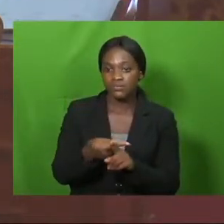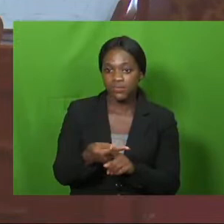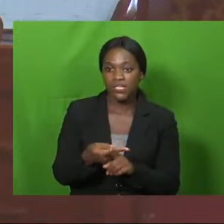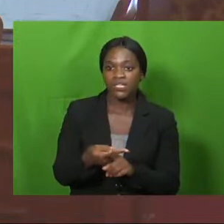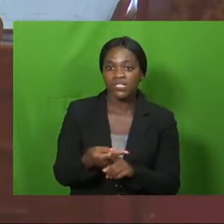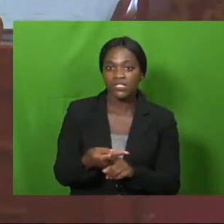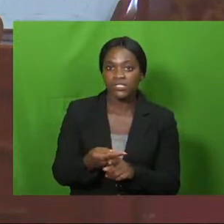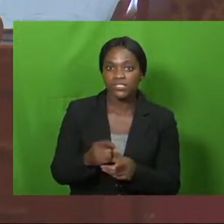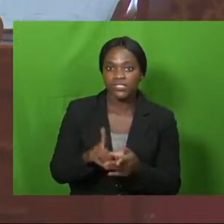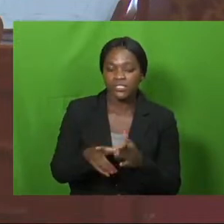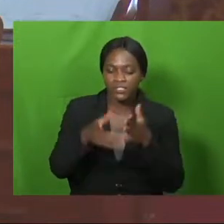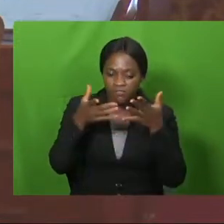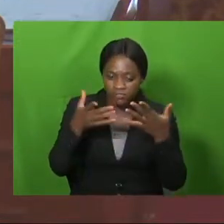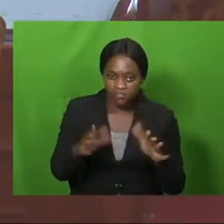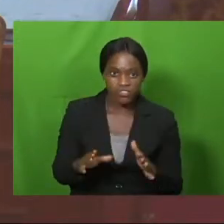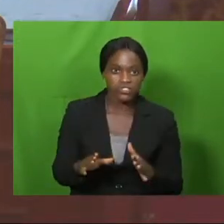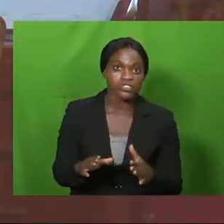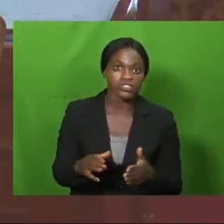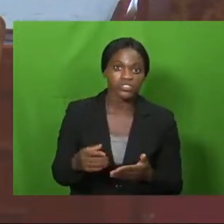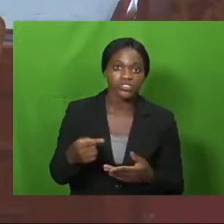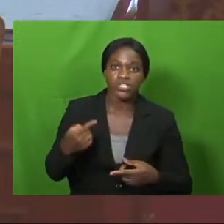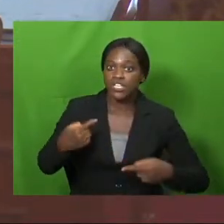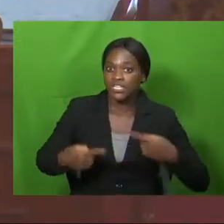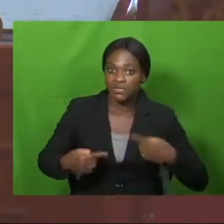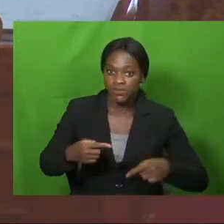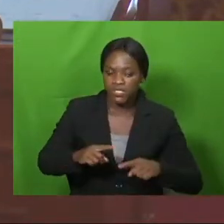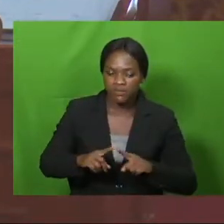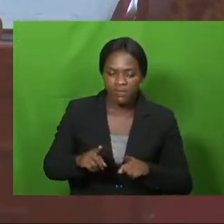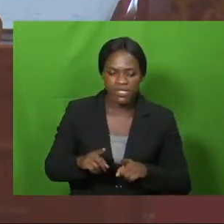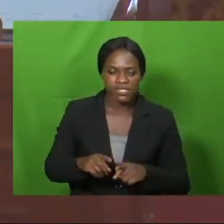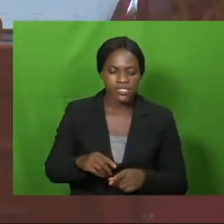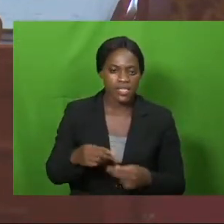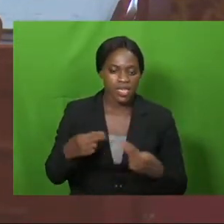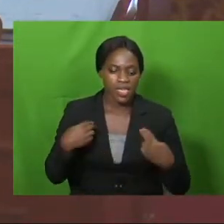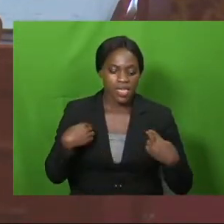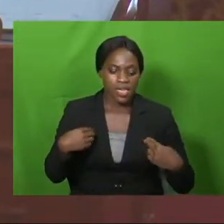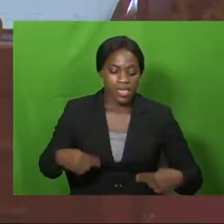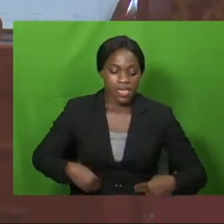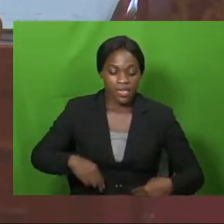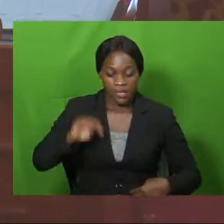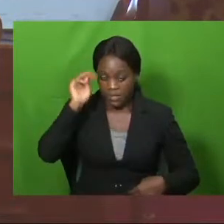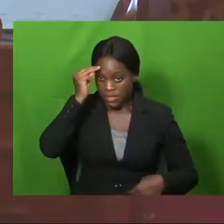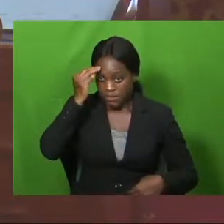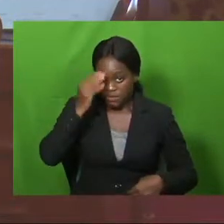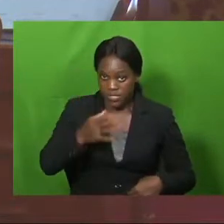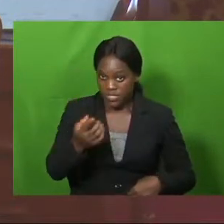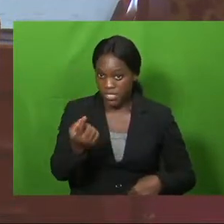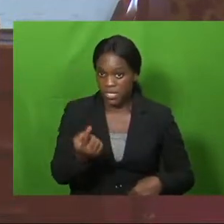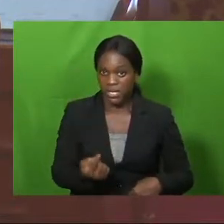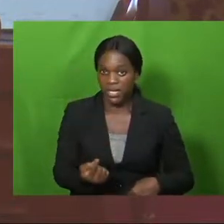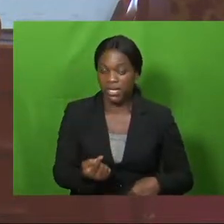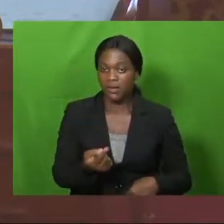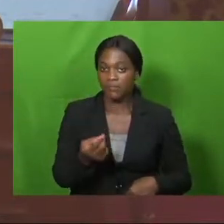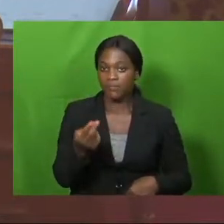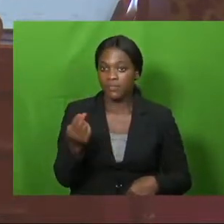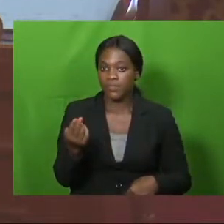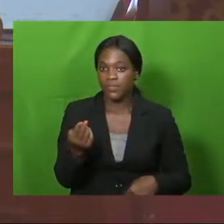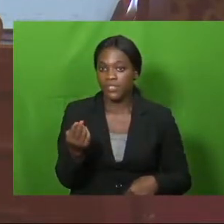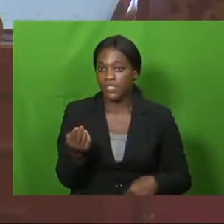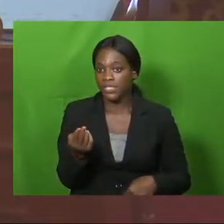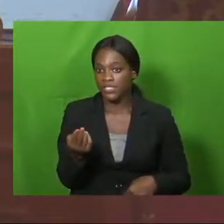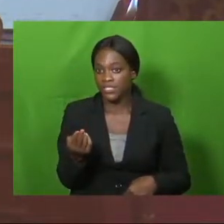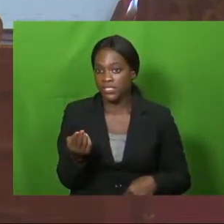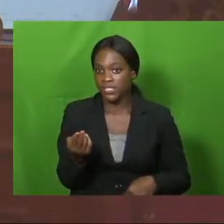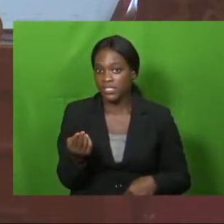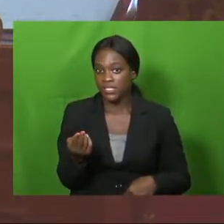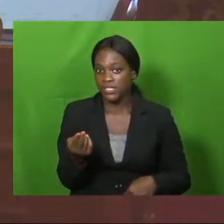will conclude the debate. But for the Minister for Health, he will come on Thursday next week. Yeah,